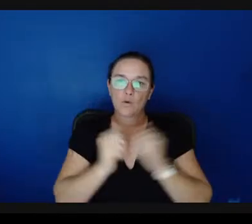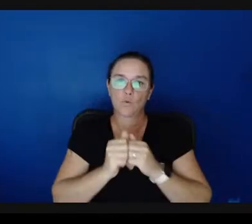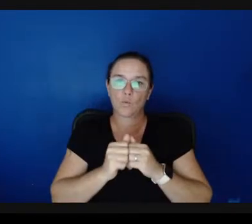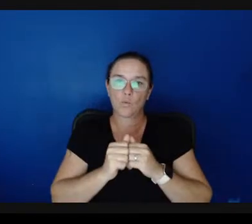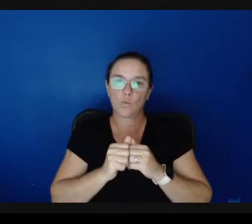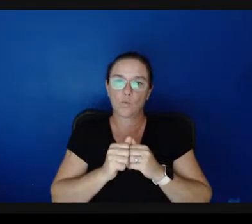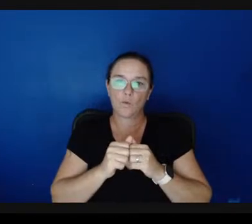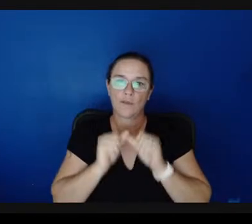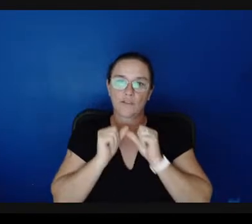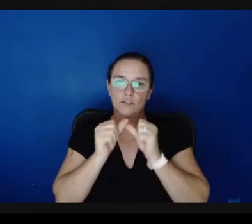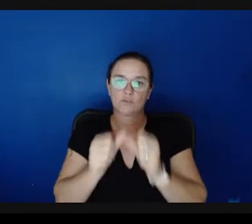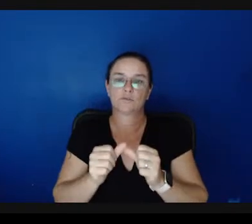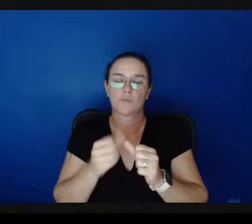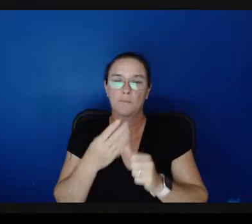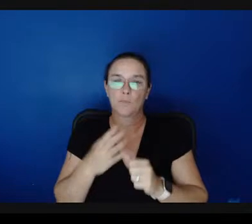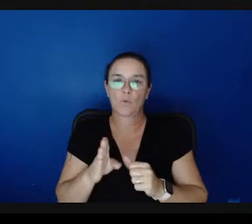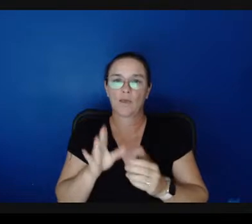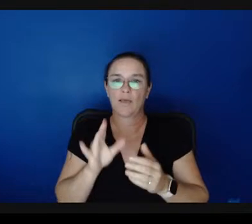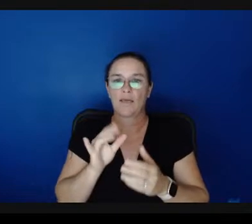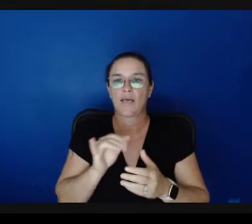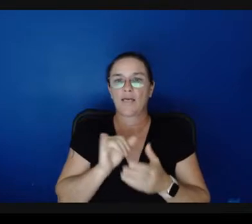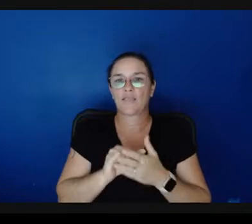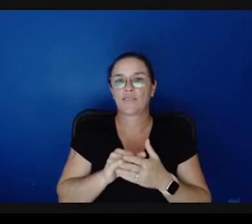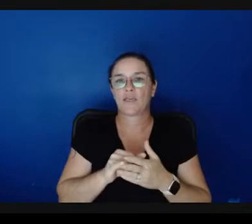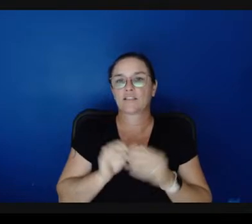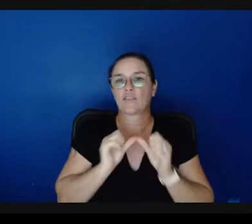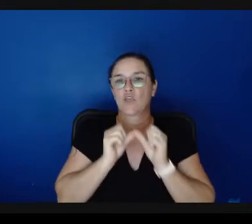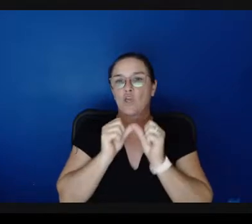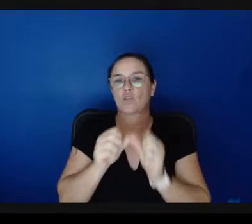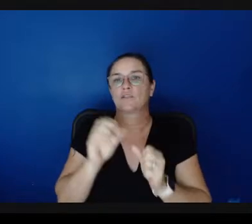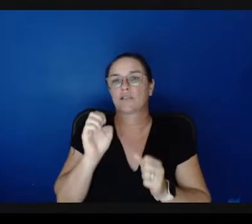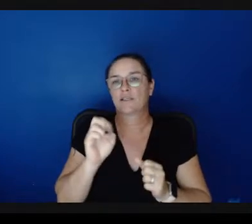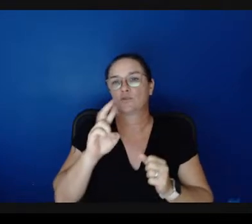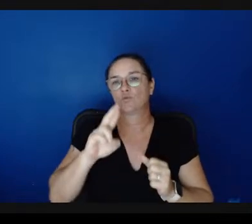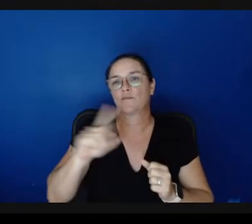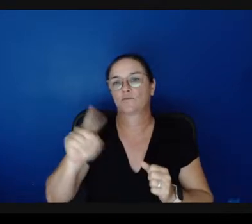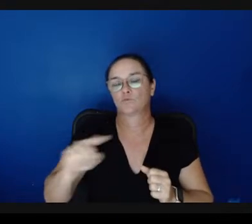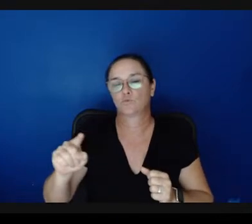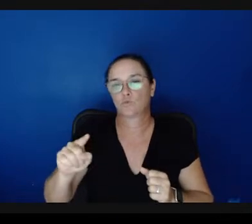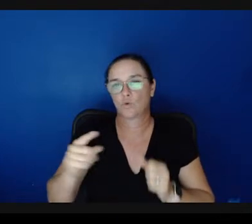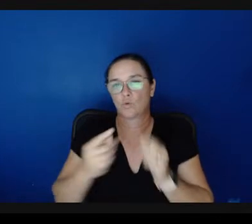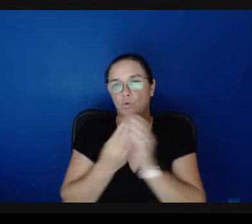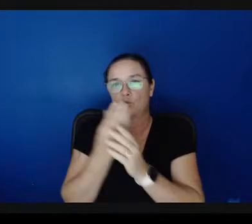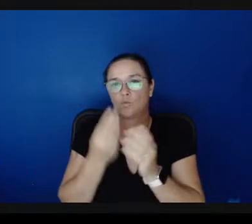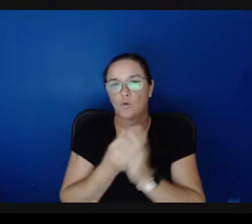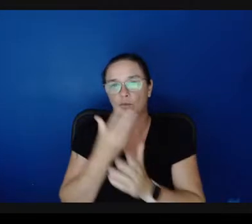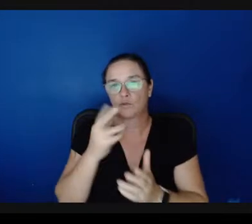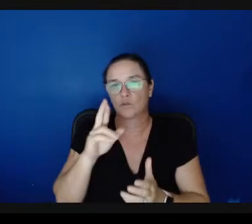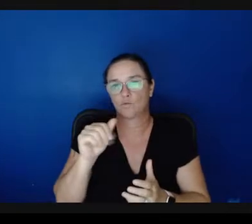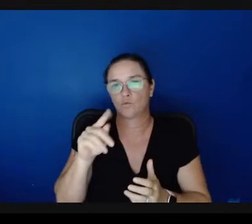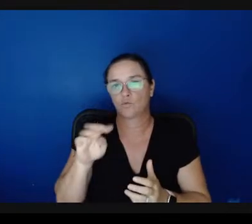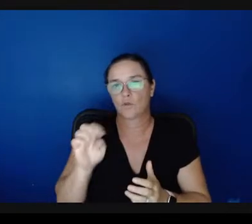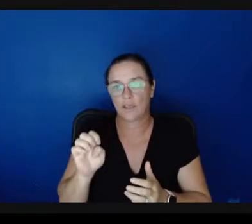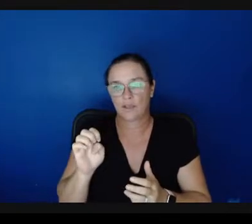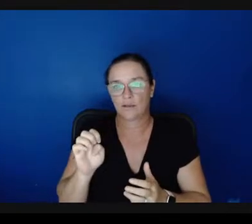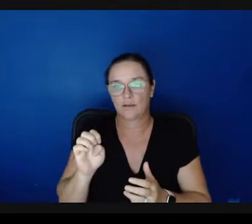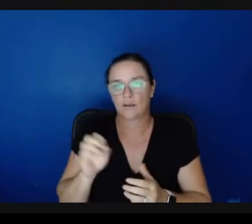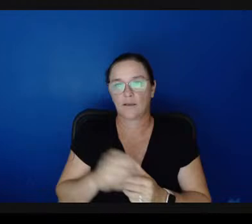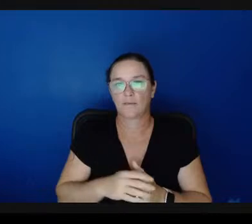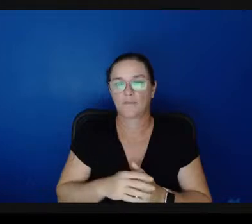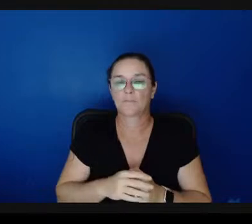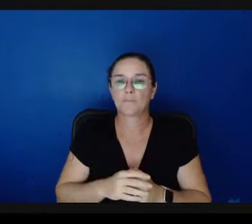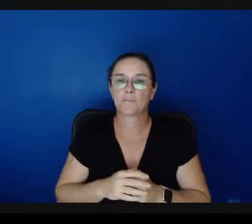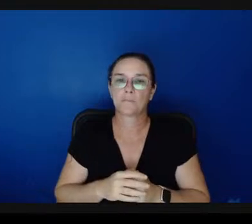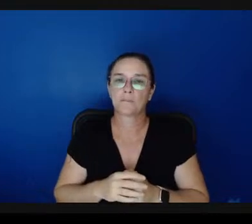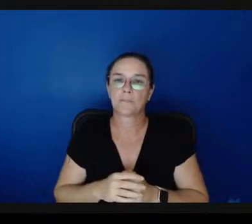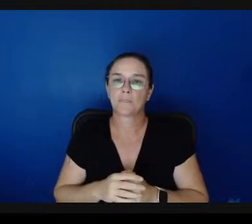dashed blue line is with a constant East Rift Zone eruption rate, whereas with